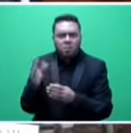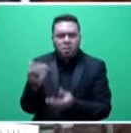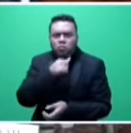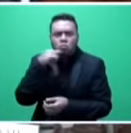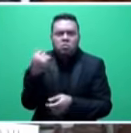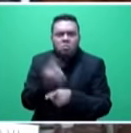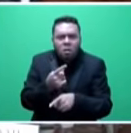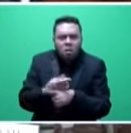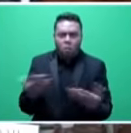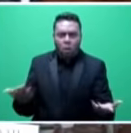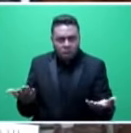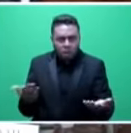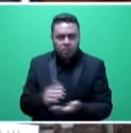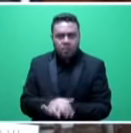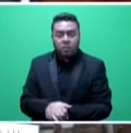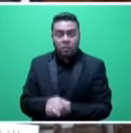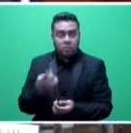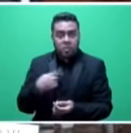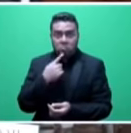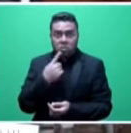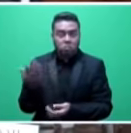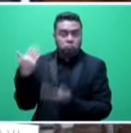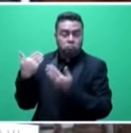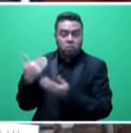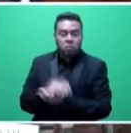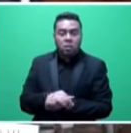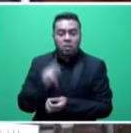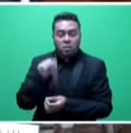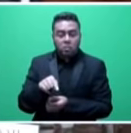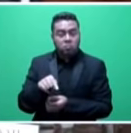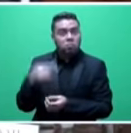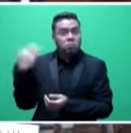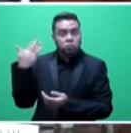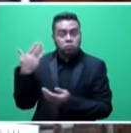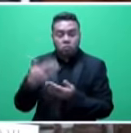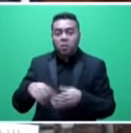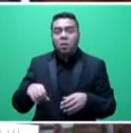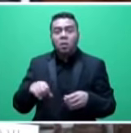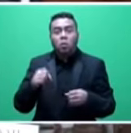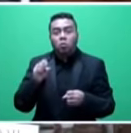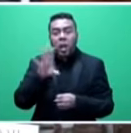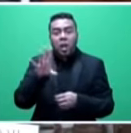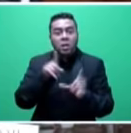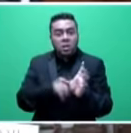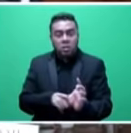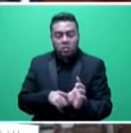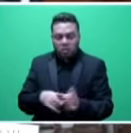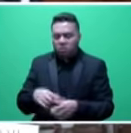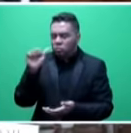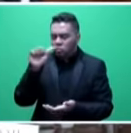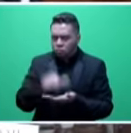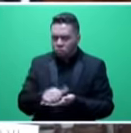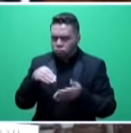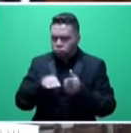year ago, and I quote, "This age of historic economic achievements, this unbroken decade, has been rightly dubbed